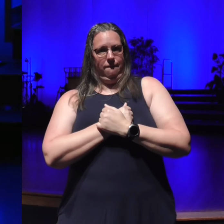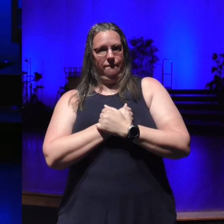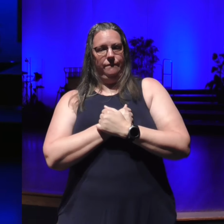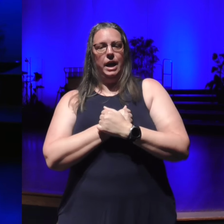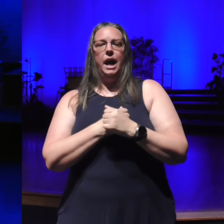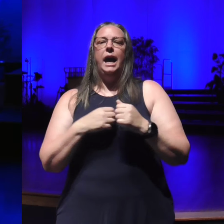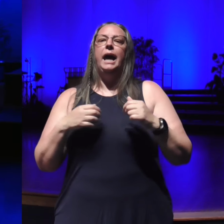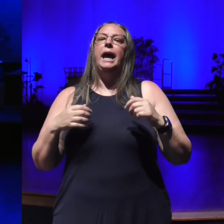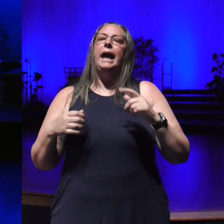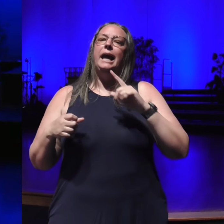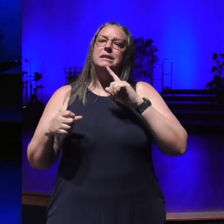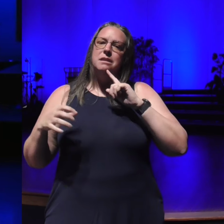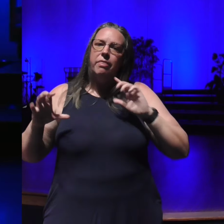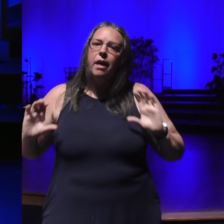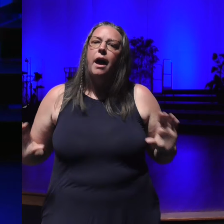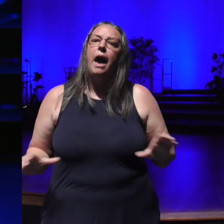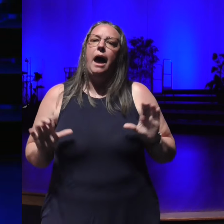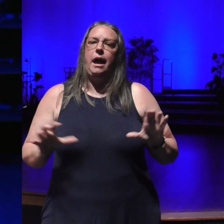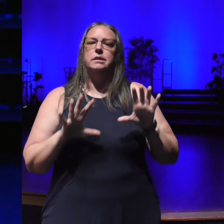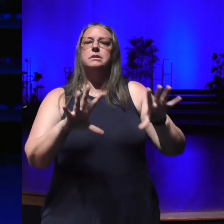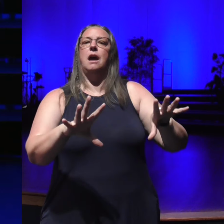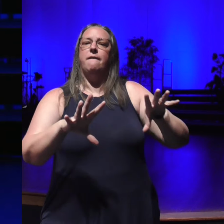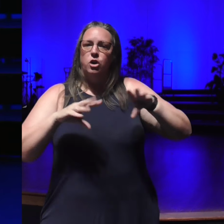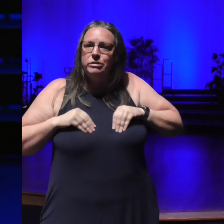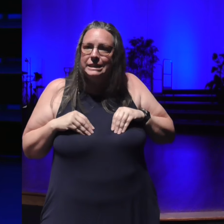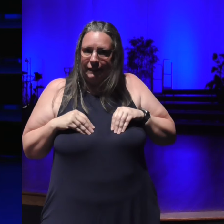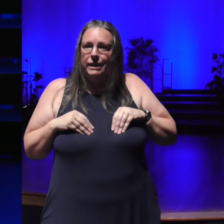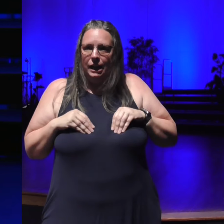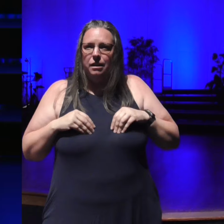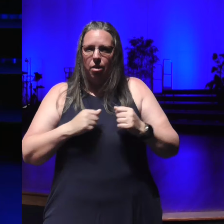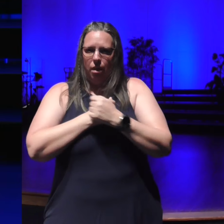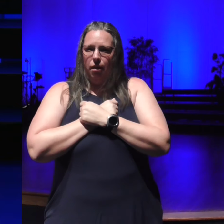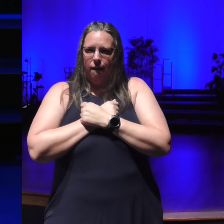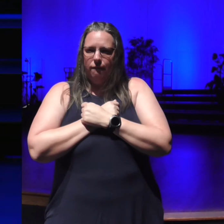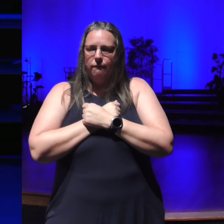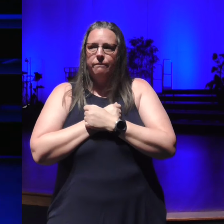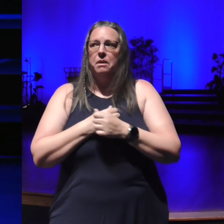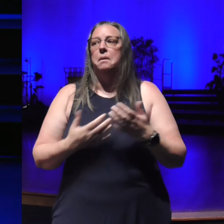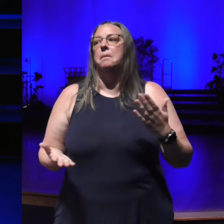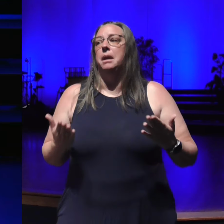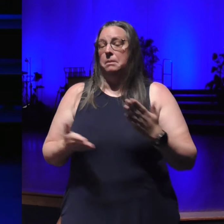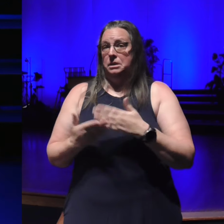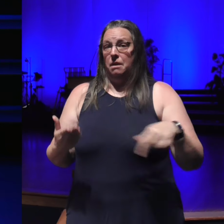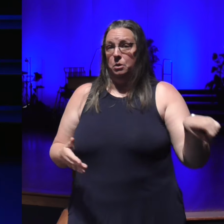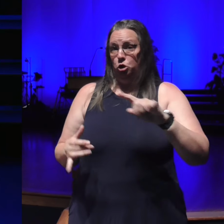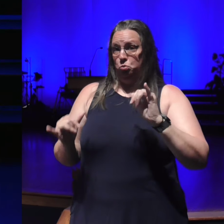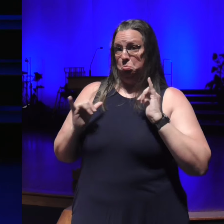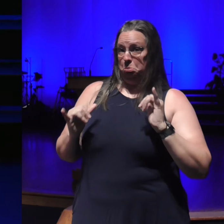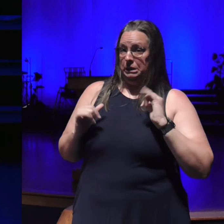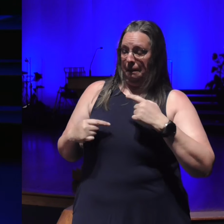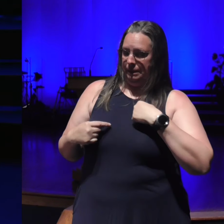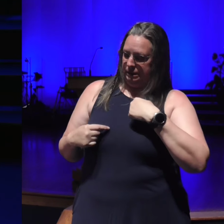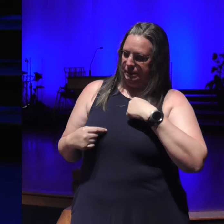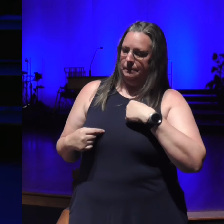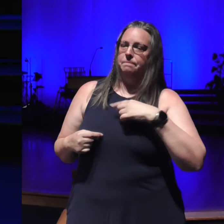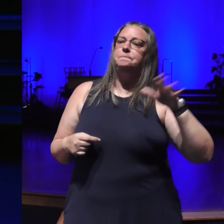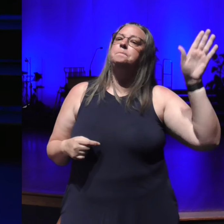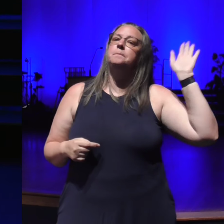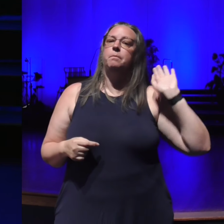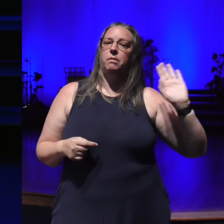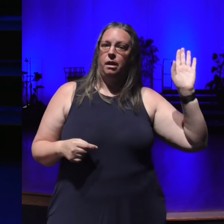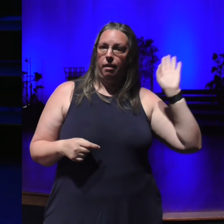It's taking it in. Maybe some of you are a little like me, and have had in your